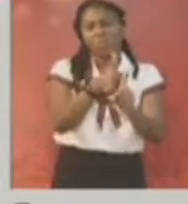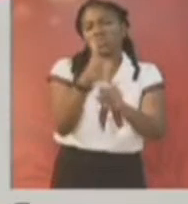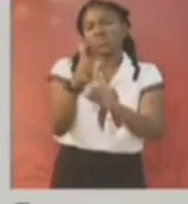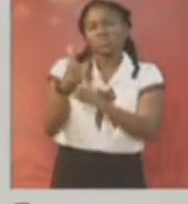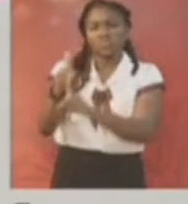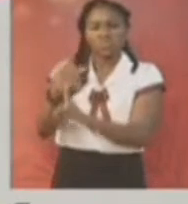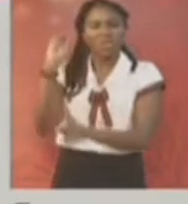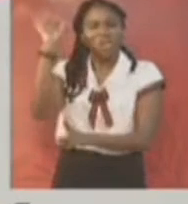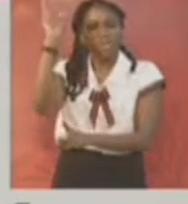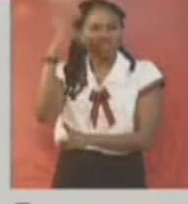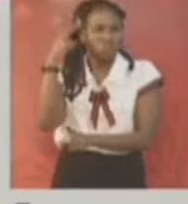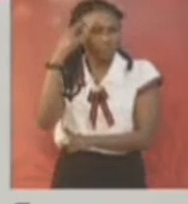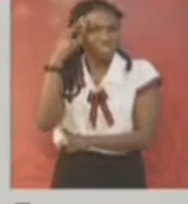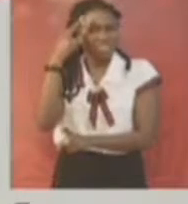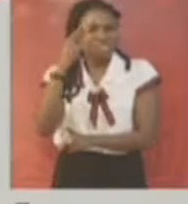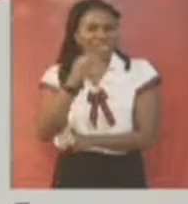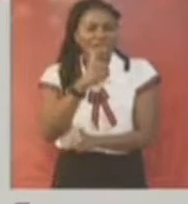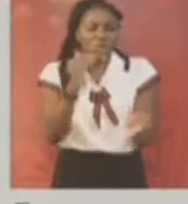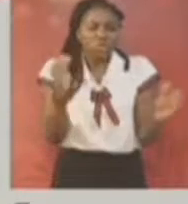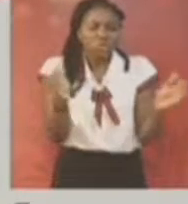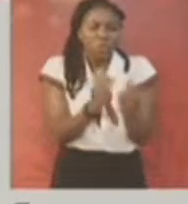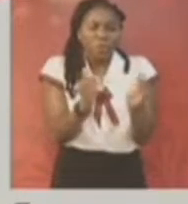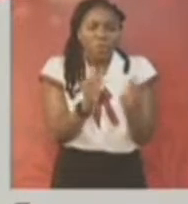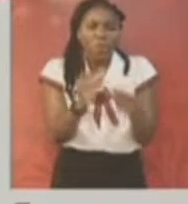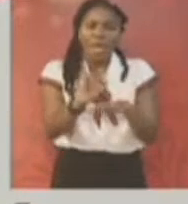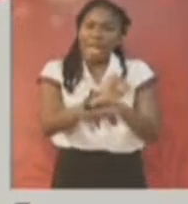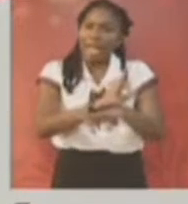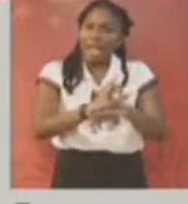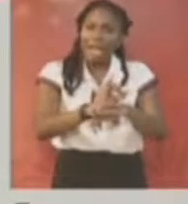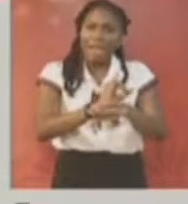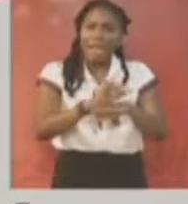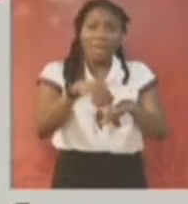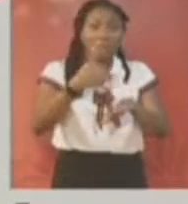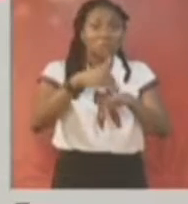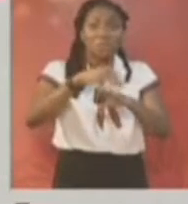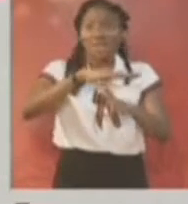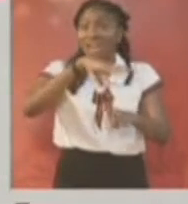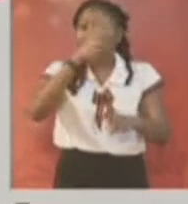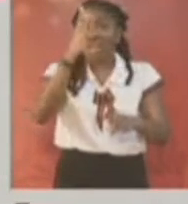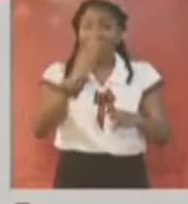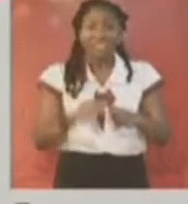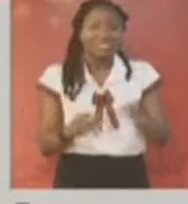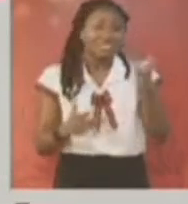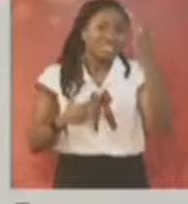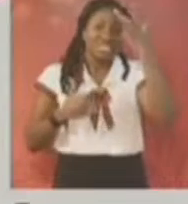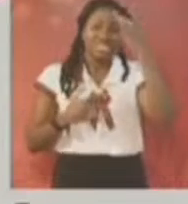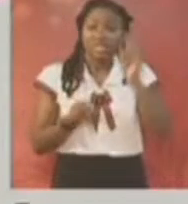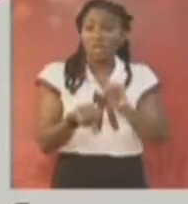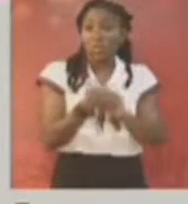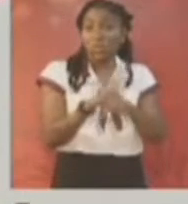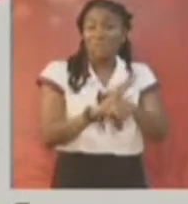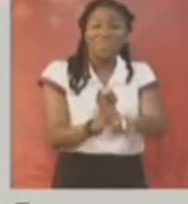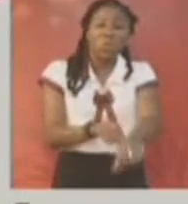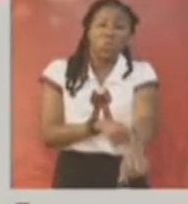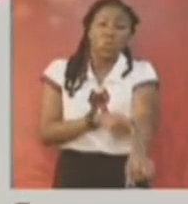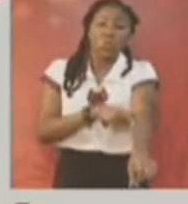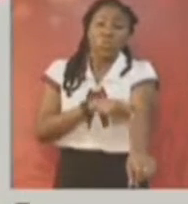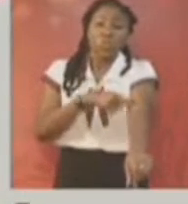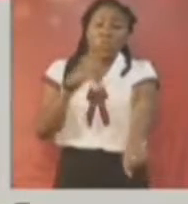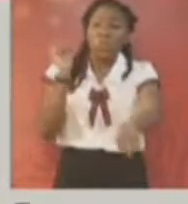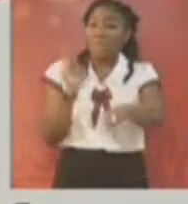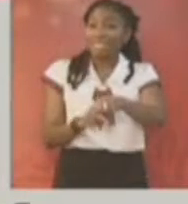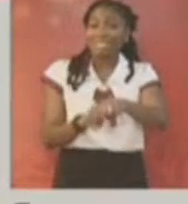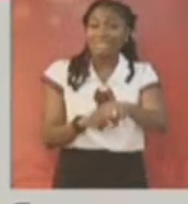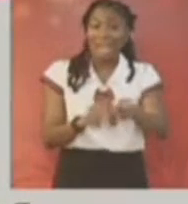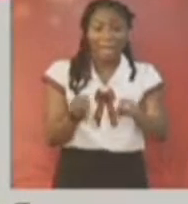smaller islands have had no cases or very few cases over a prolonged period of time, and they are